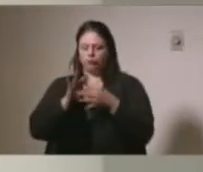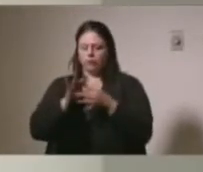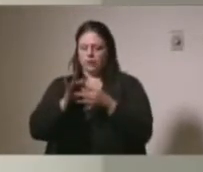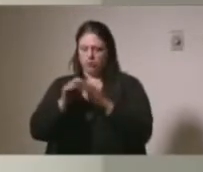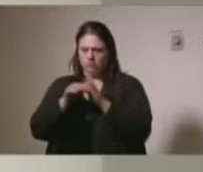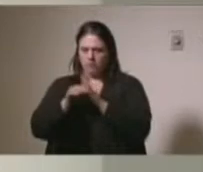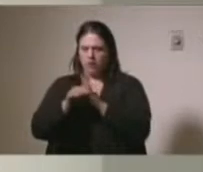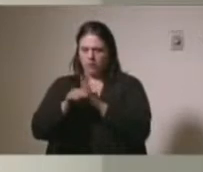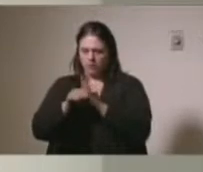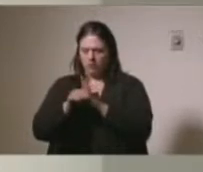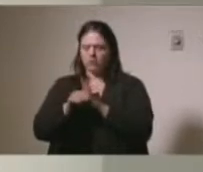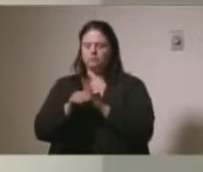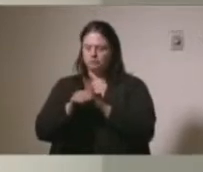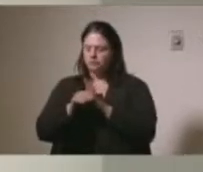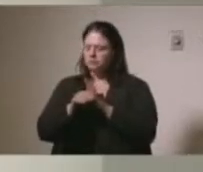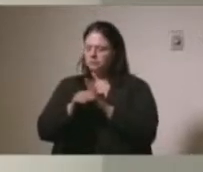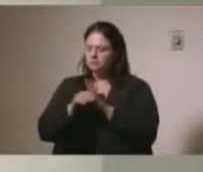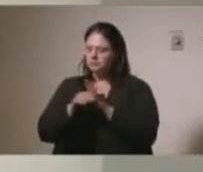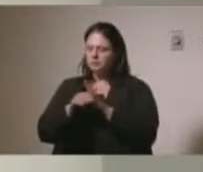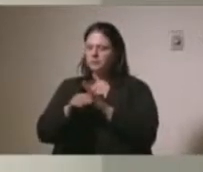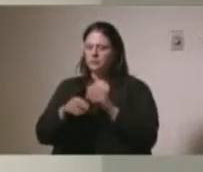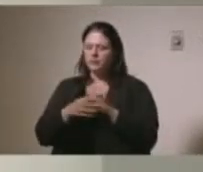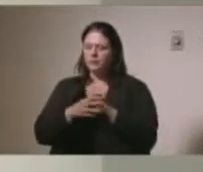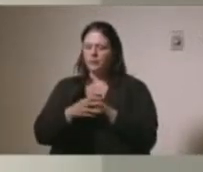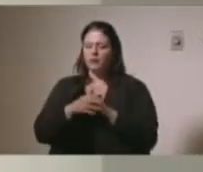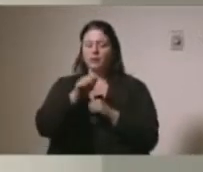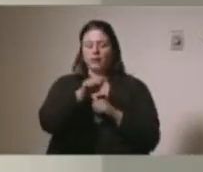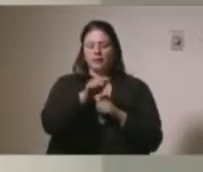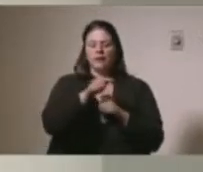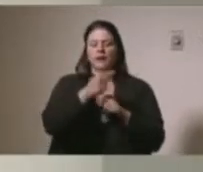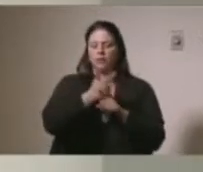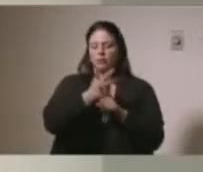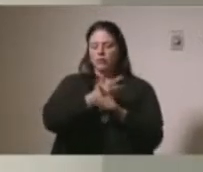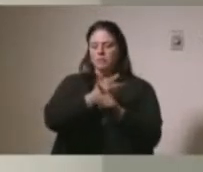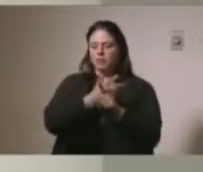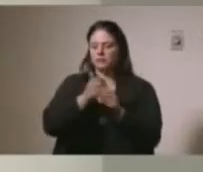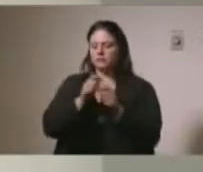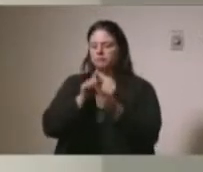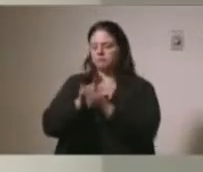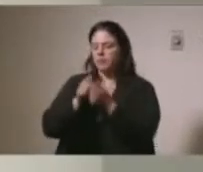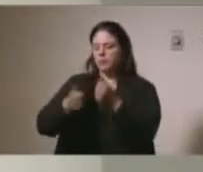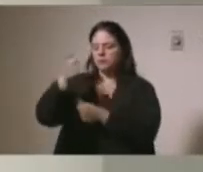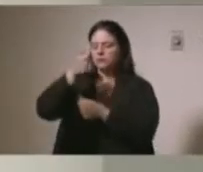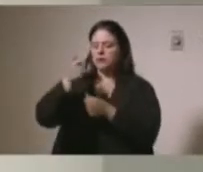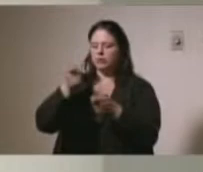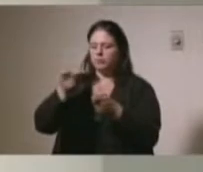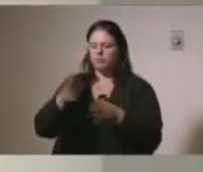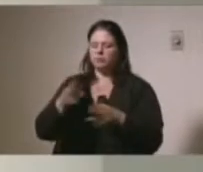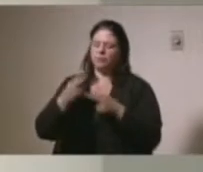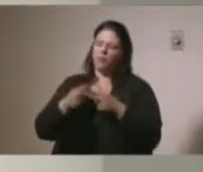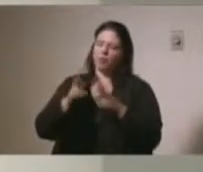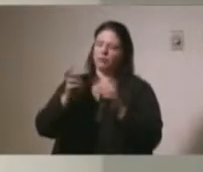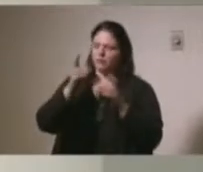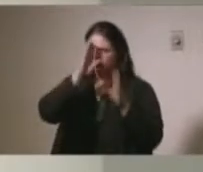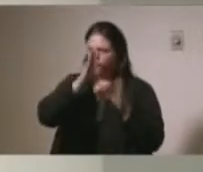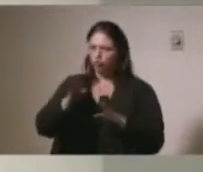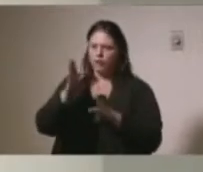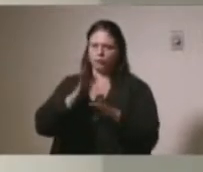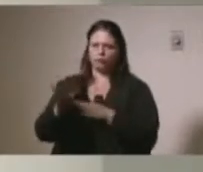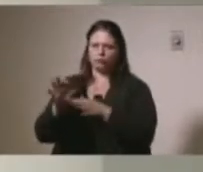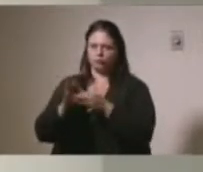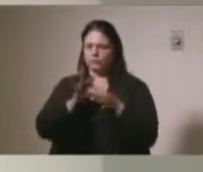engagement. The EPMU meets quarterly with Post senior management. We call it a strategic relationship,